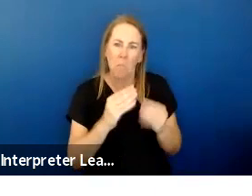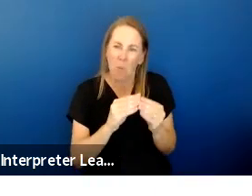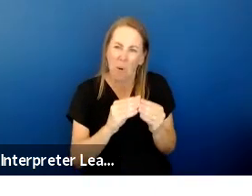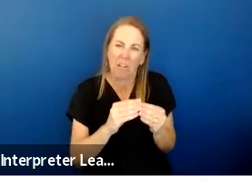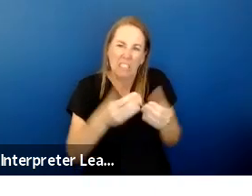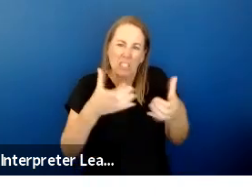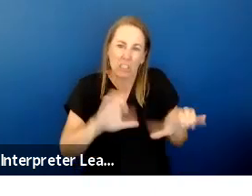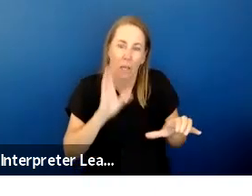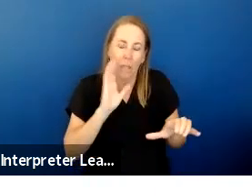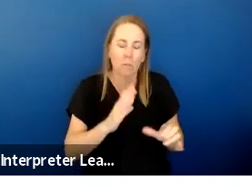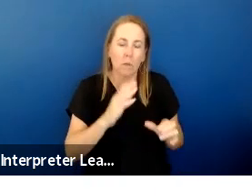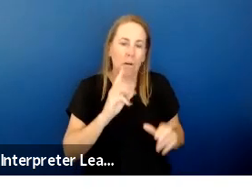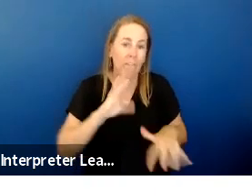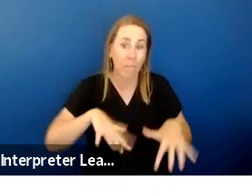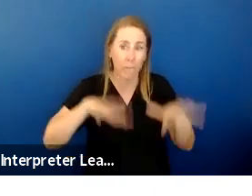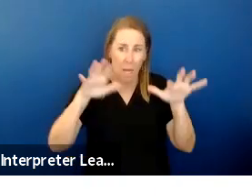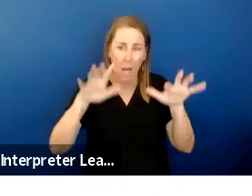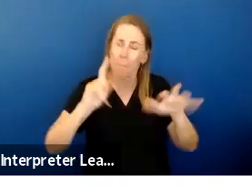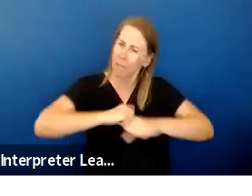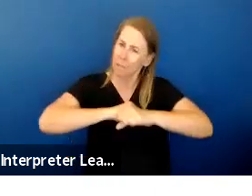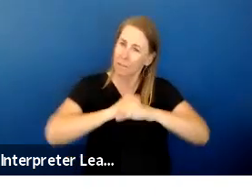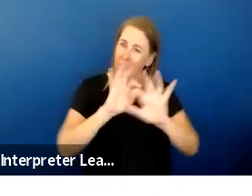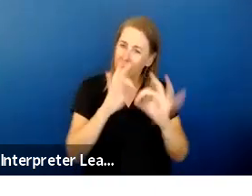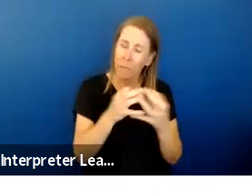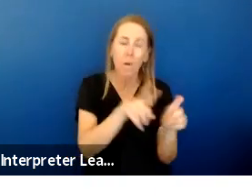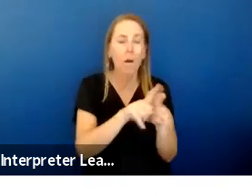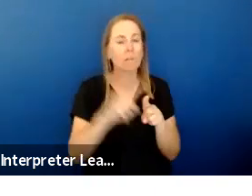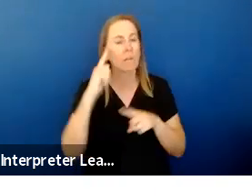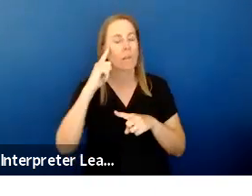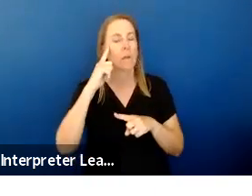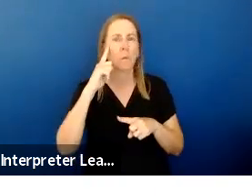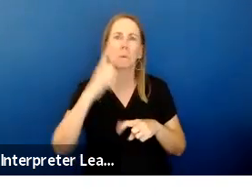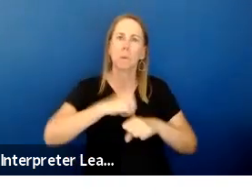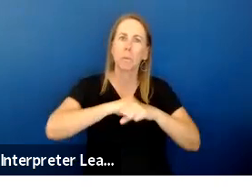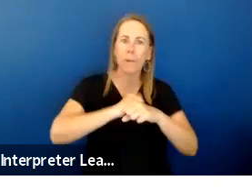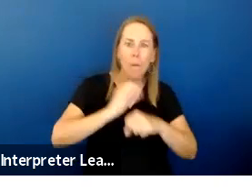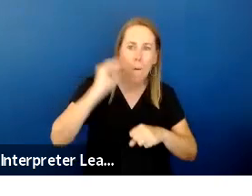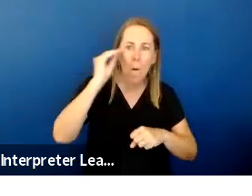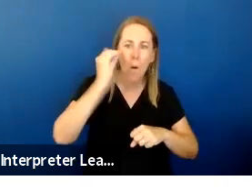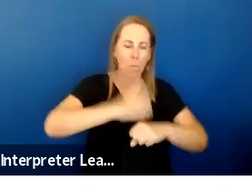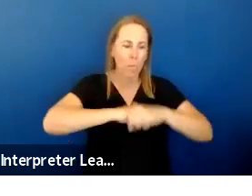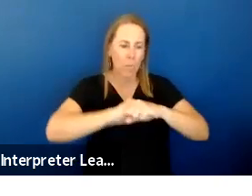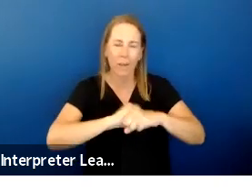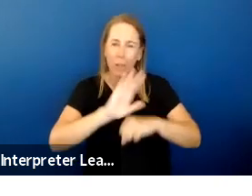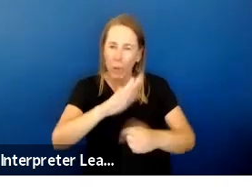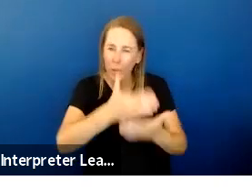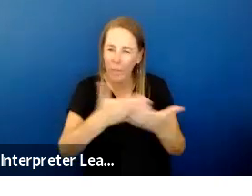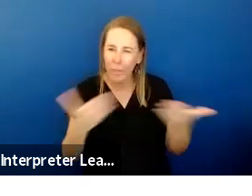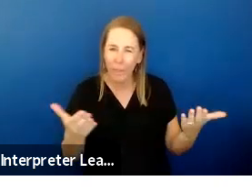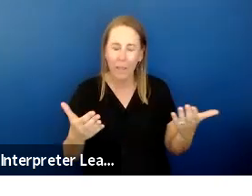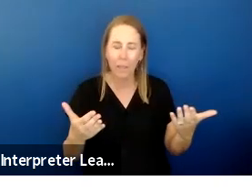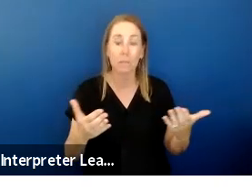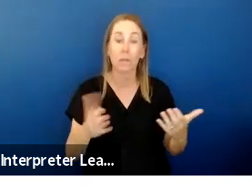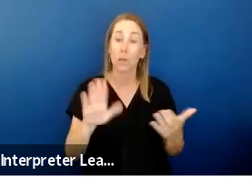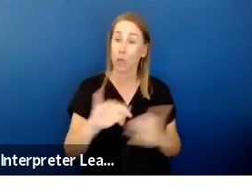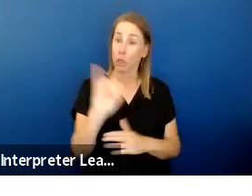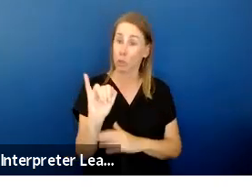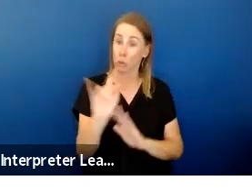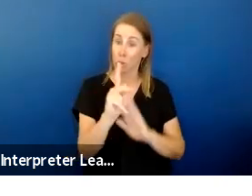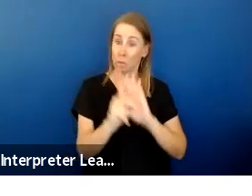family. But you also need to think about protecting your investments, including your house. The time to review your insurance